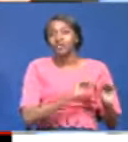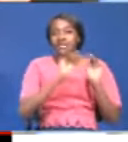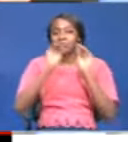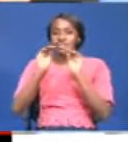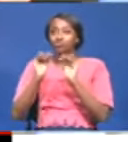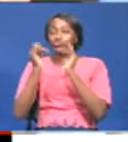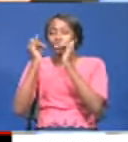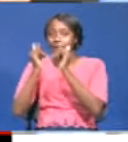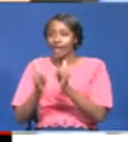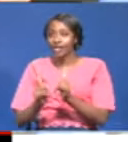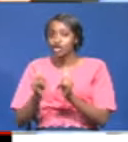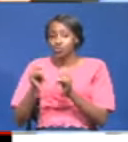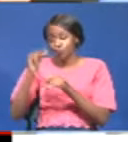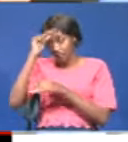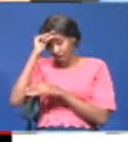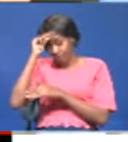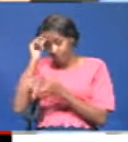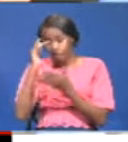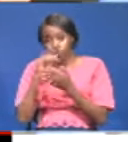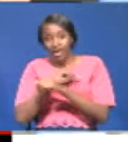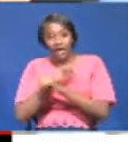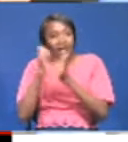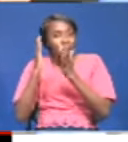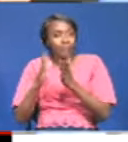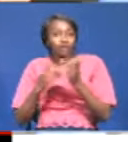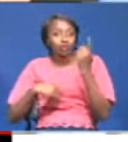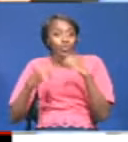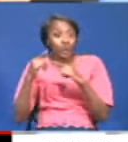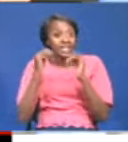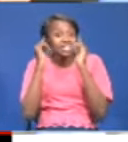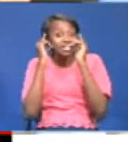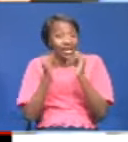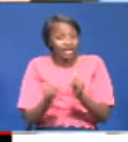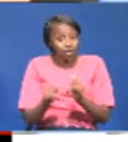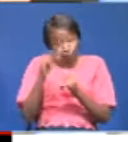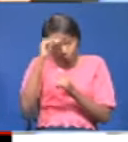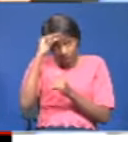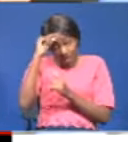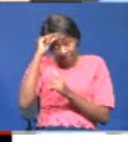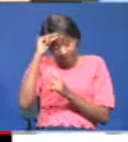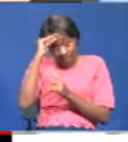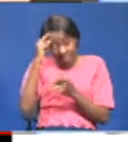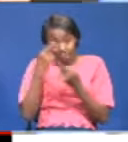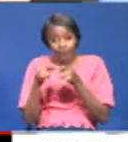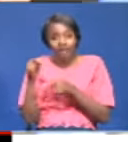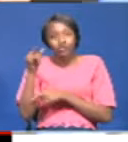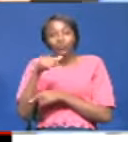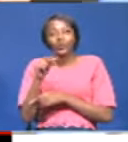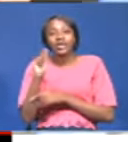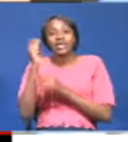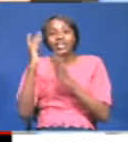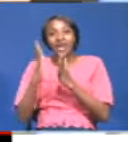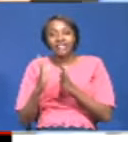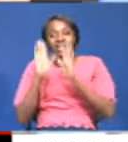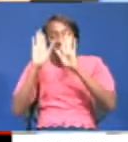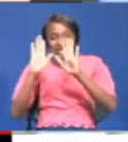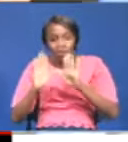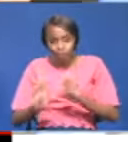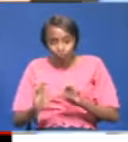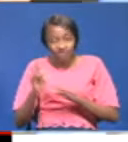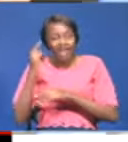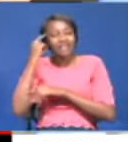whoever wins is still a new government that is coming. This administration is gone. I think for Kenya, it's just to admonish them to think, to be